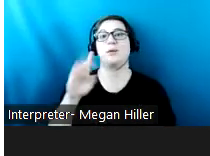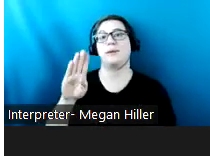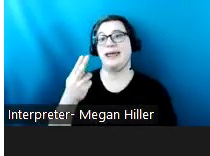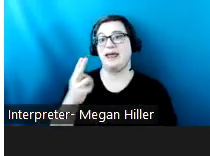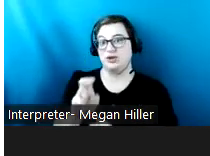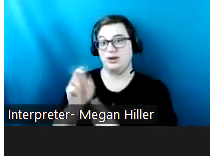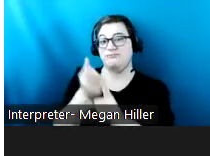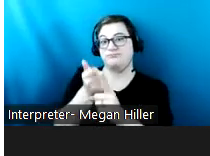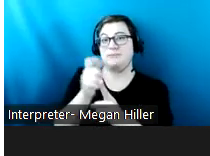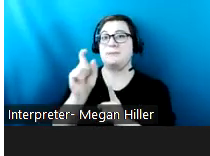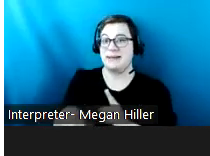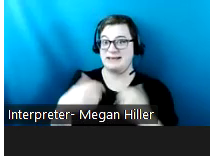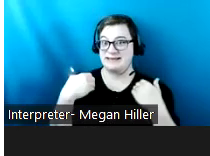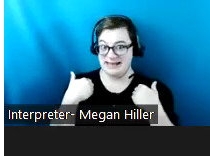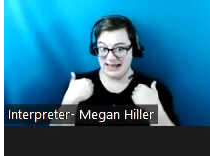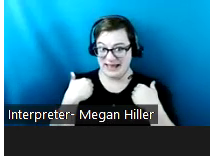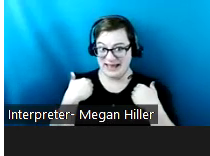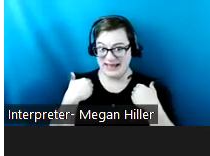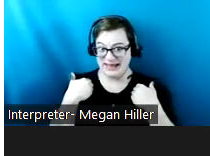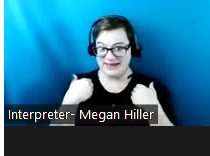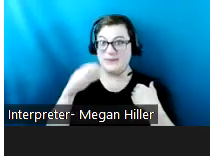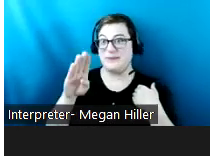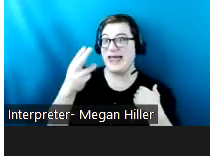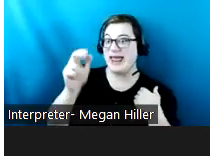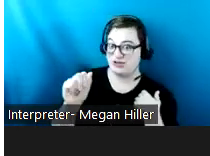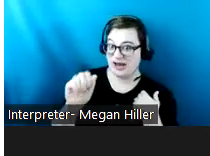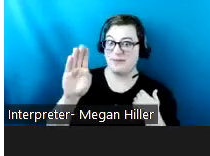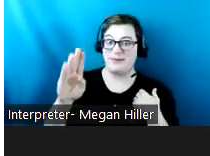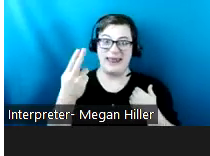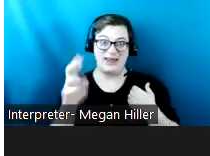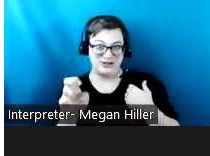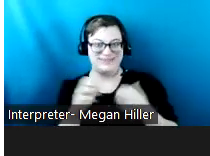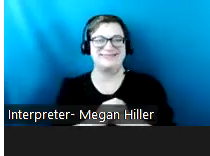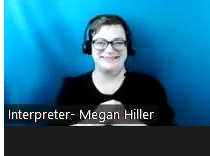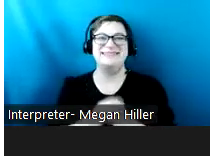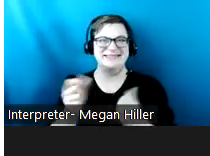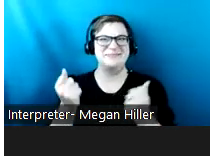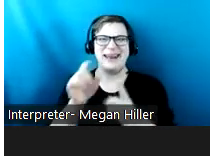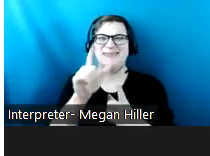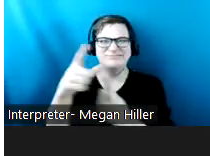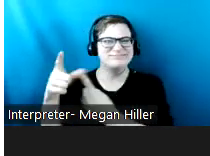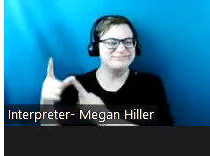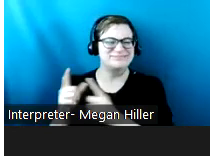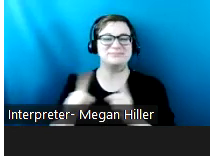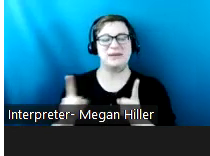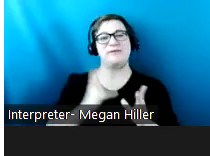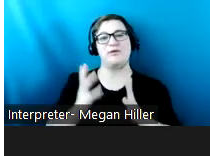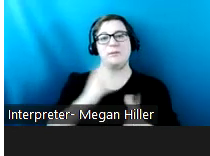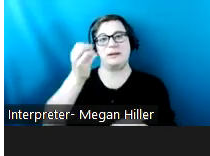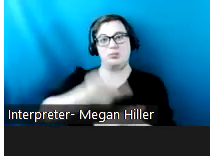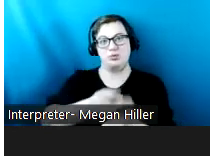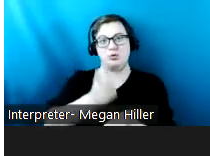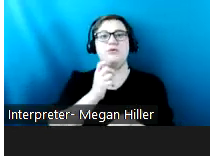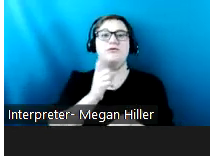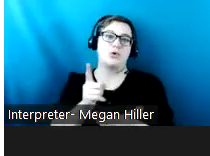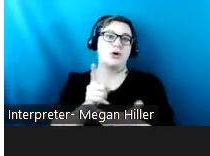the, again, alphabet soup here, the BHA, BHE. Formerly approved or designated by the